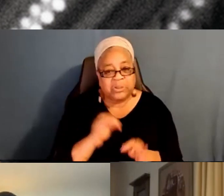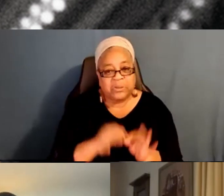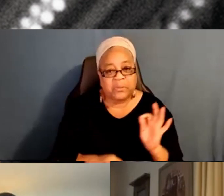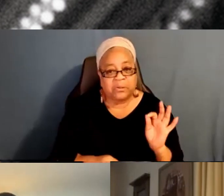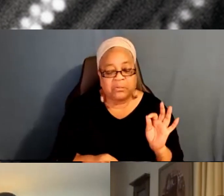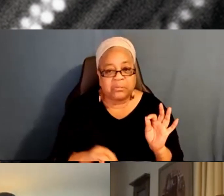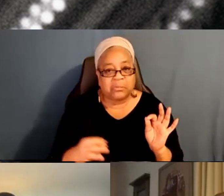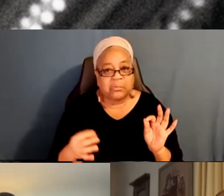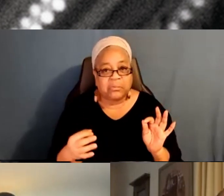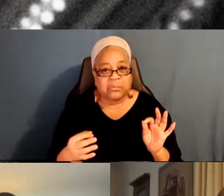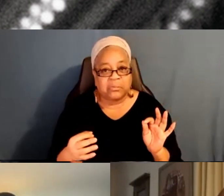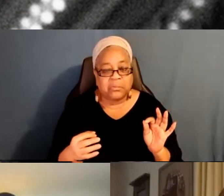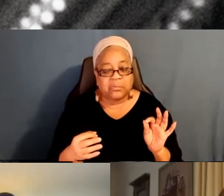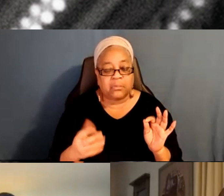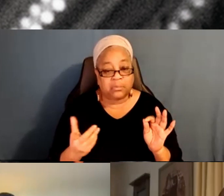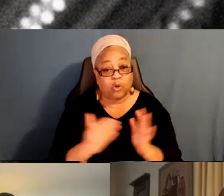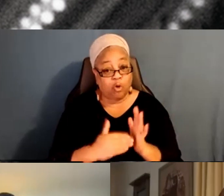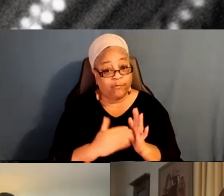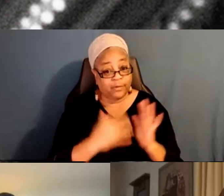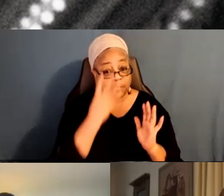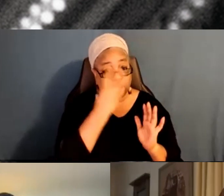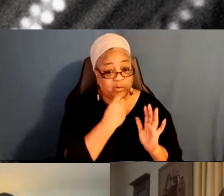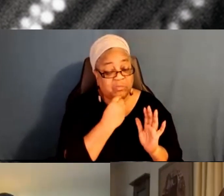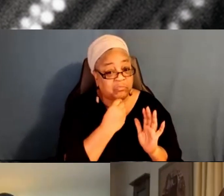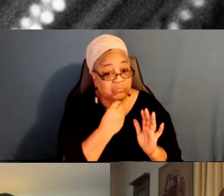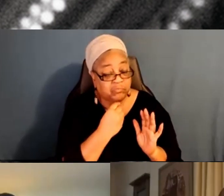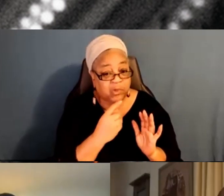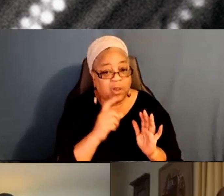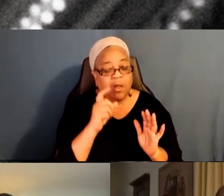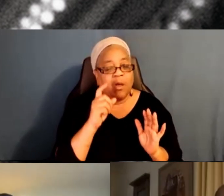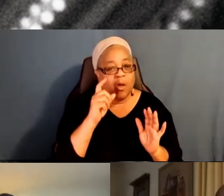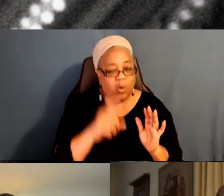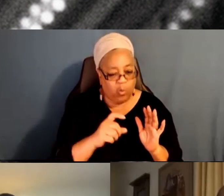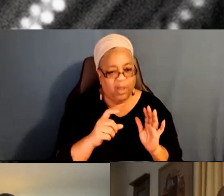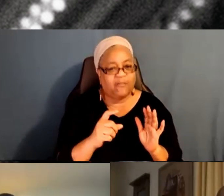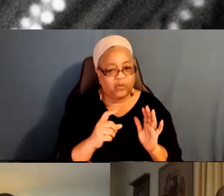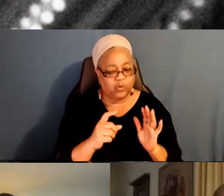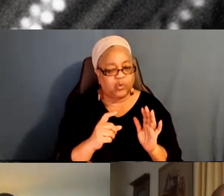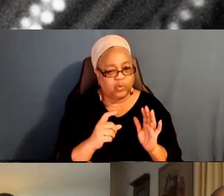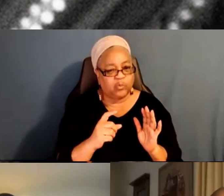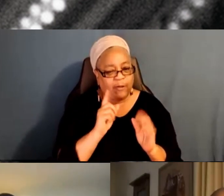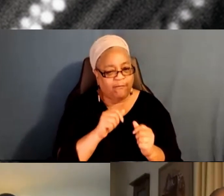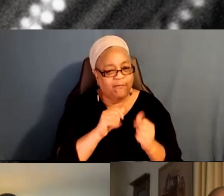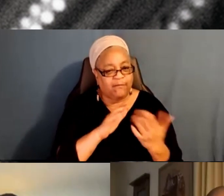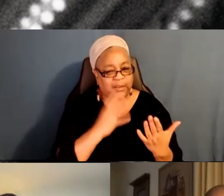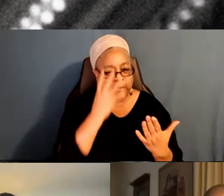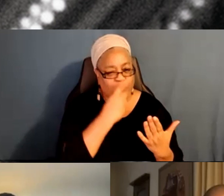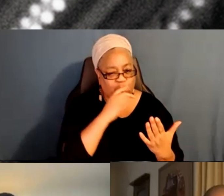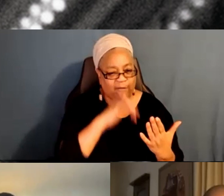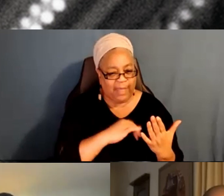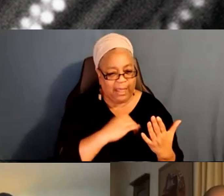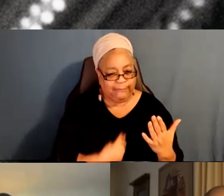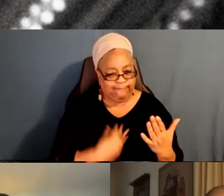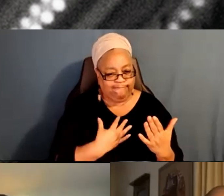it can't, well, it is often beautiful. We have to deal with the charged beauty of that. But even in the kind of dialectic